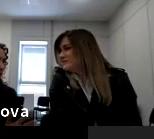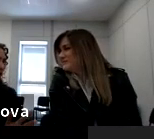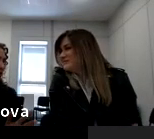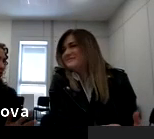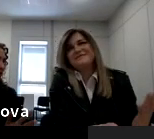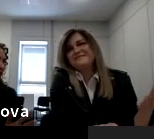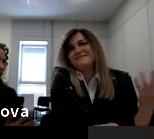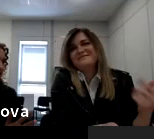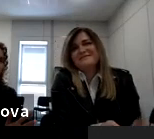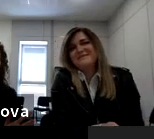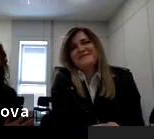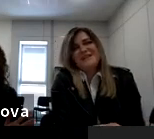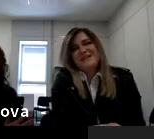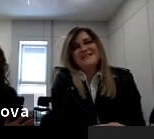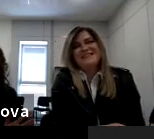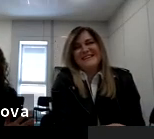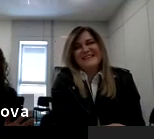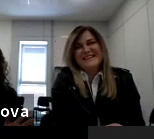ice